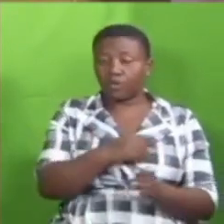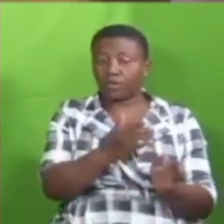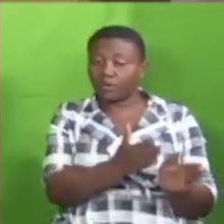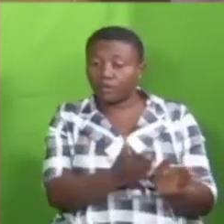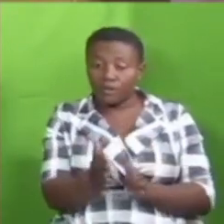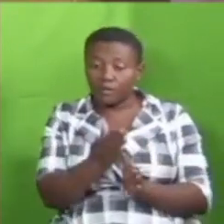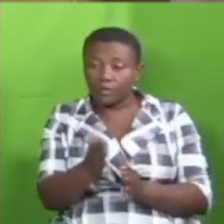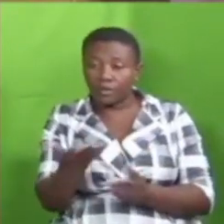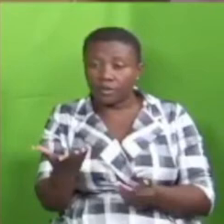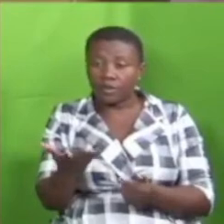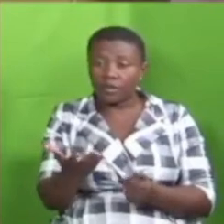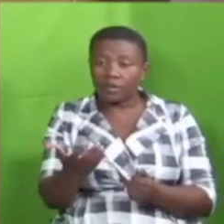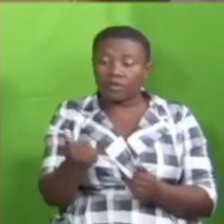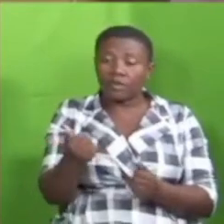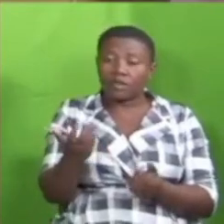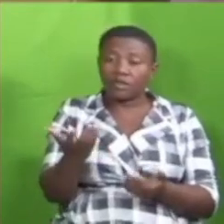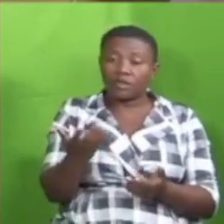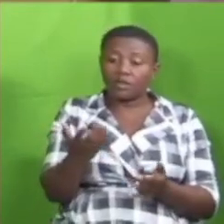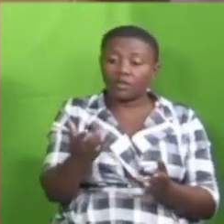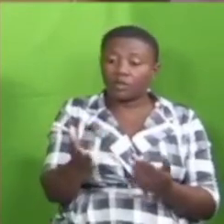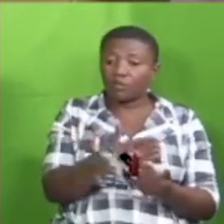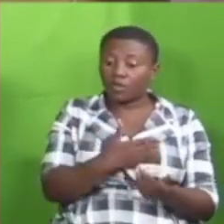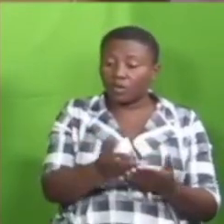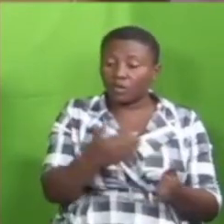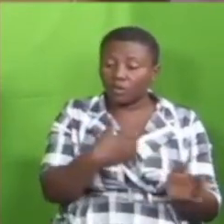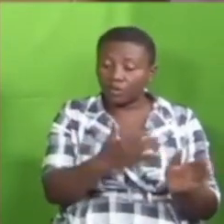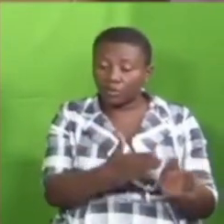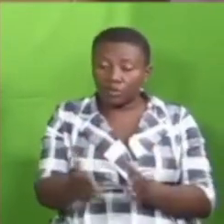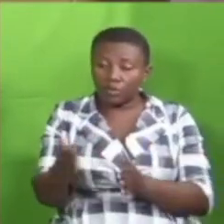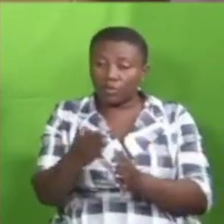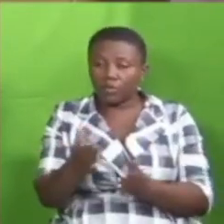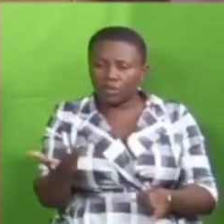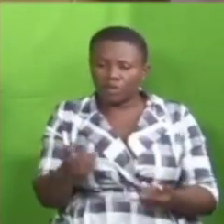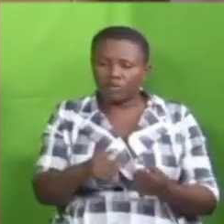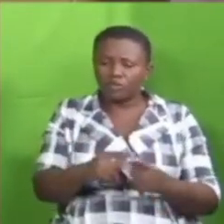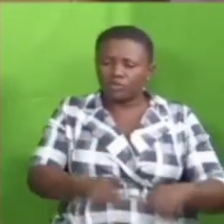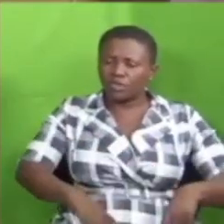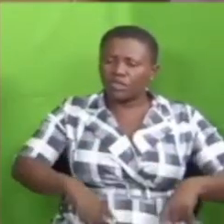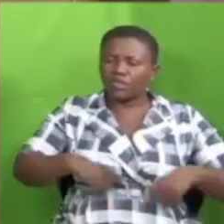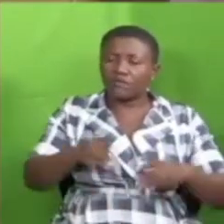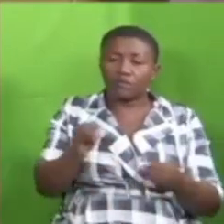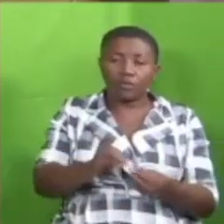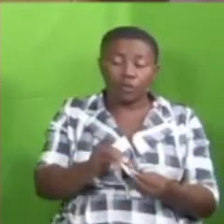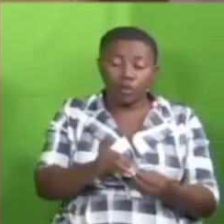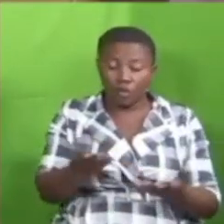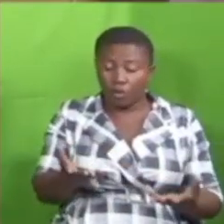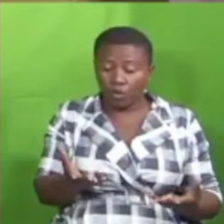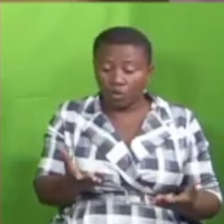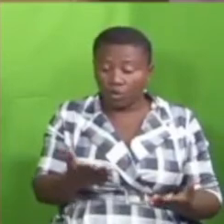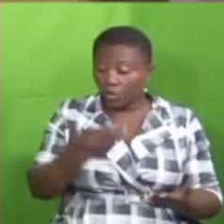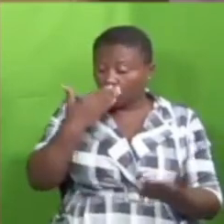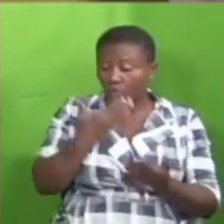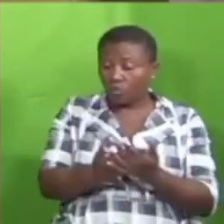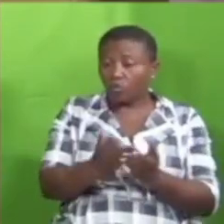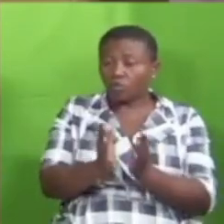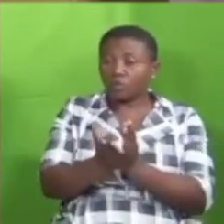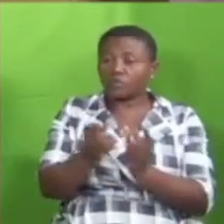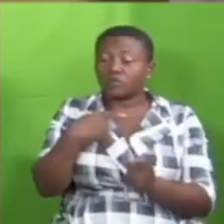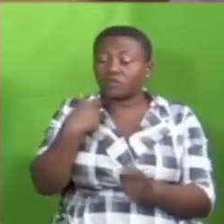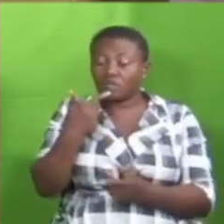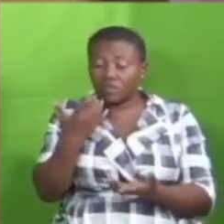after exiting this House, whether we are prepared to leave the full hall of life. The good book tells us that there is time for